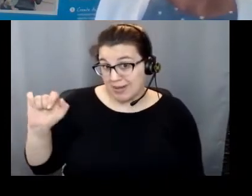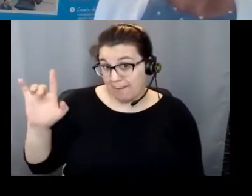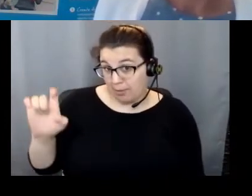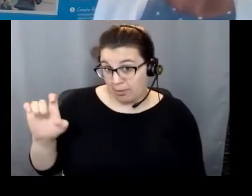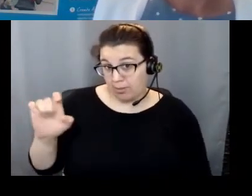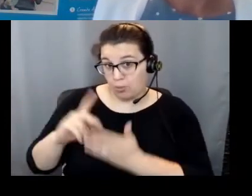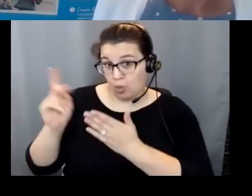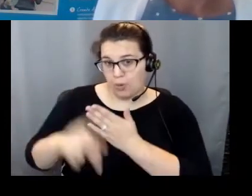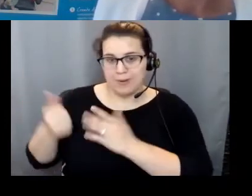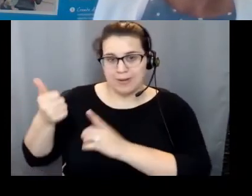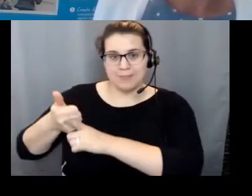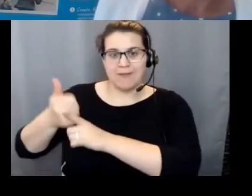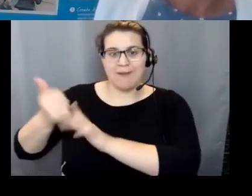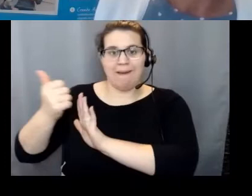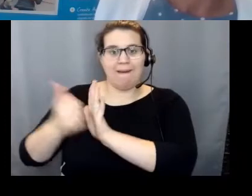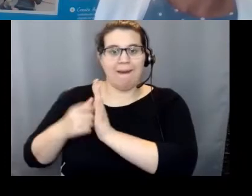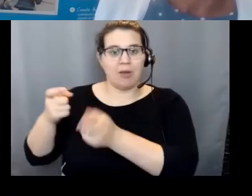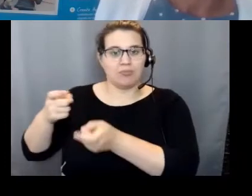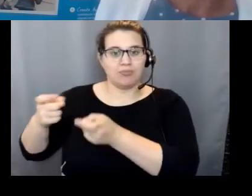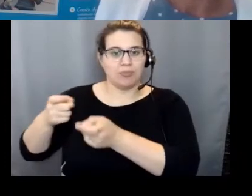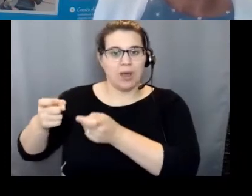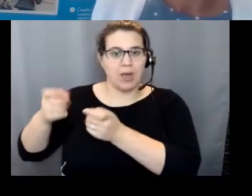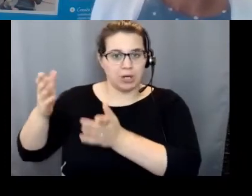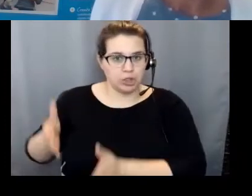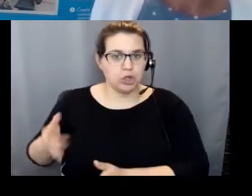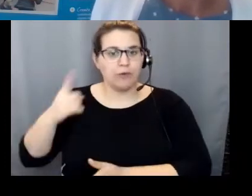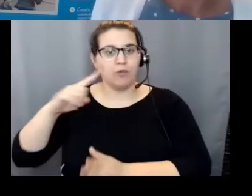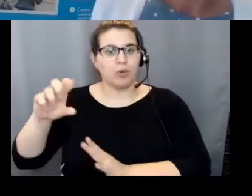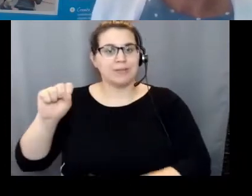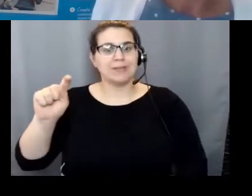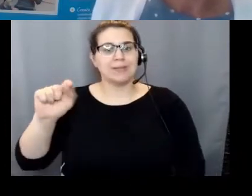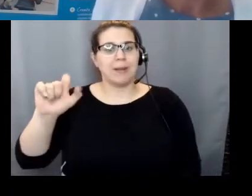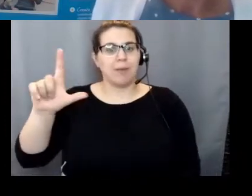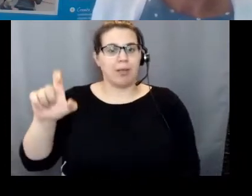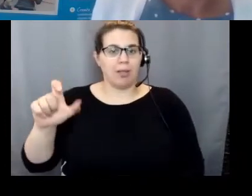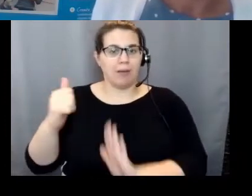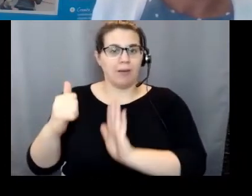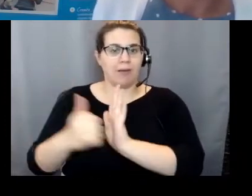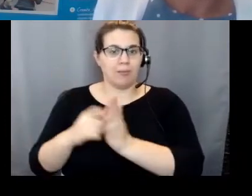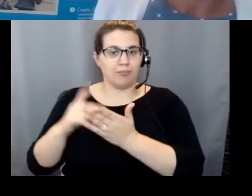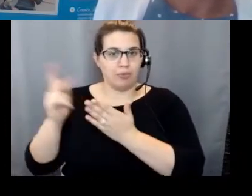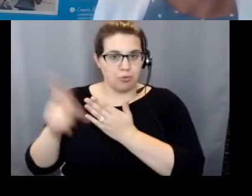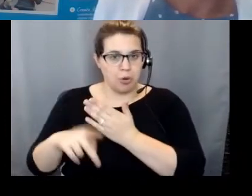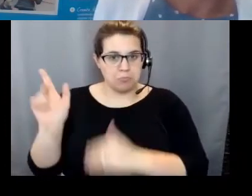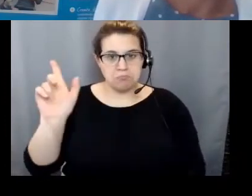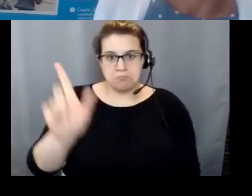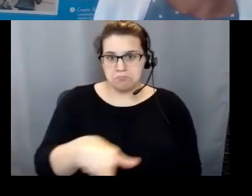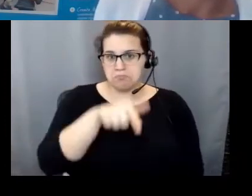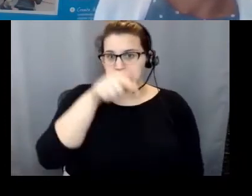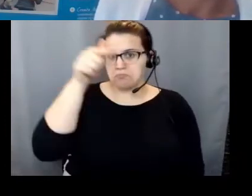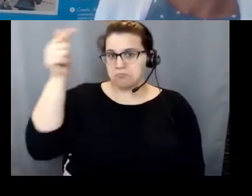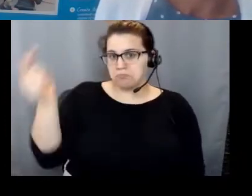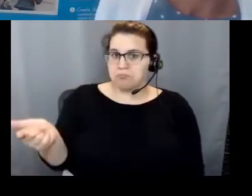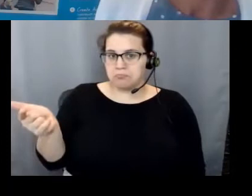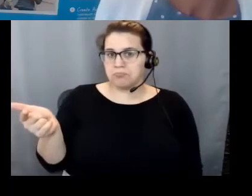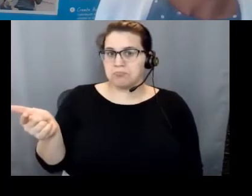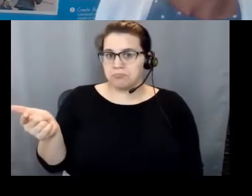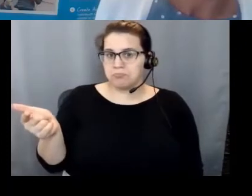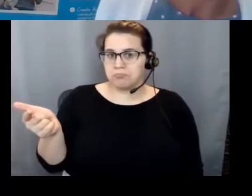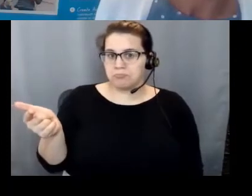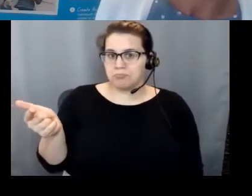Manager for Stable Accounts Program. And Tom, I'm going to turn over the controls to you.